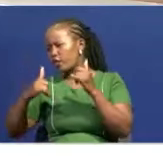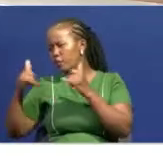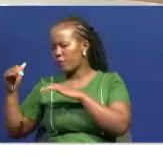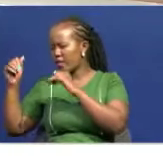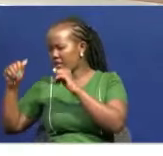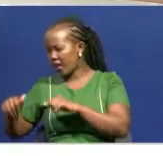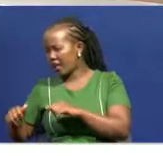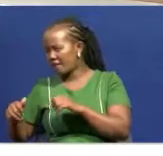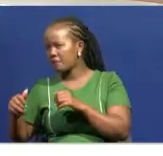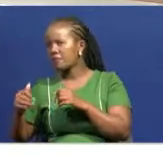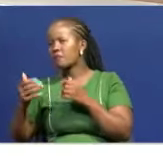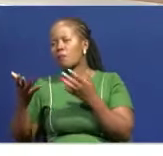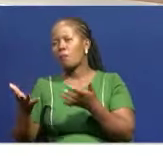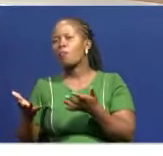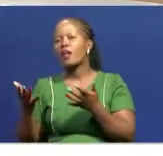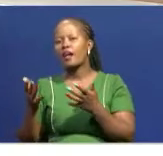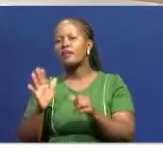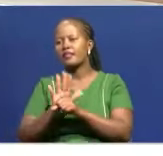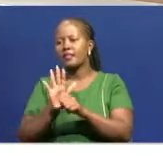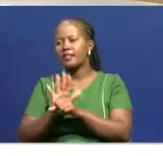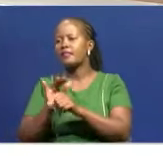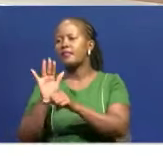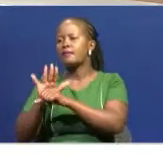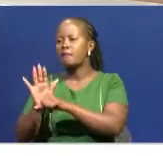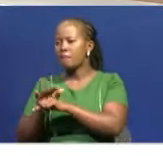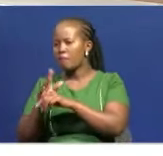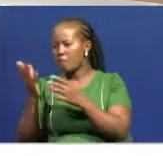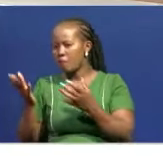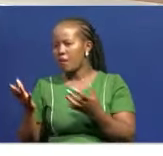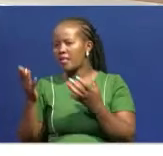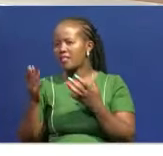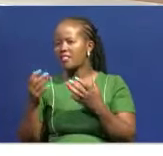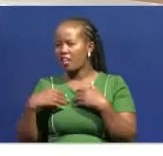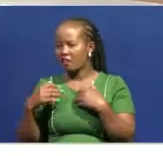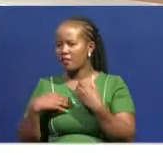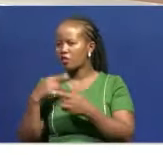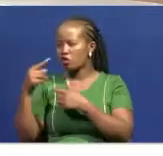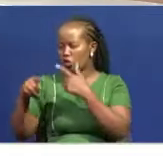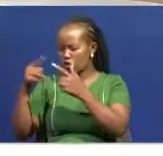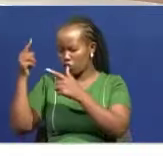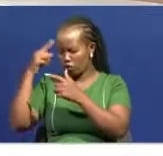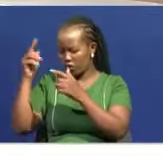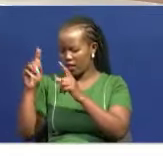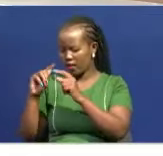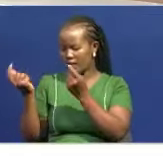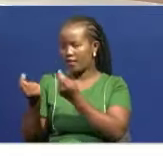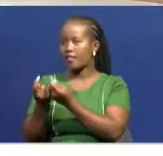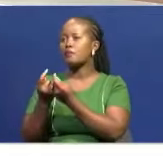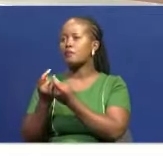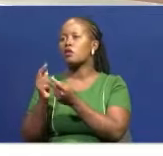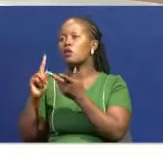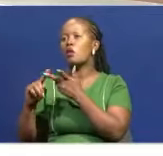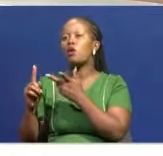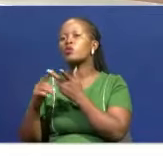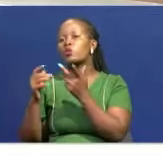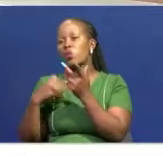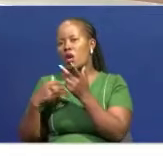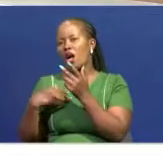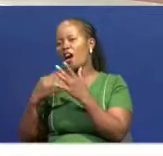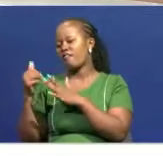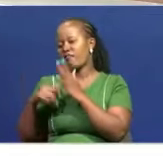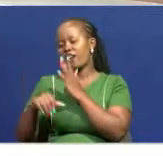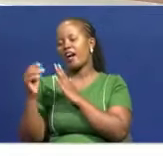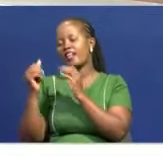now, the building blocks are being put in place for the Simbas. I'm running the under 18 program, so I